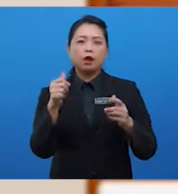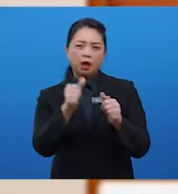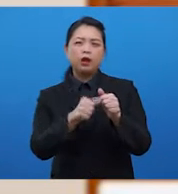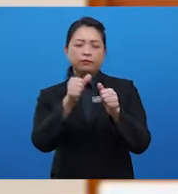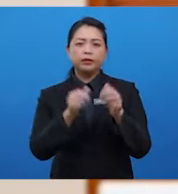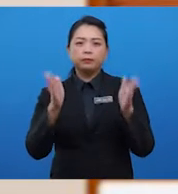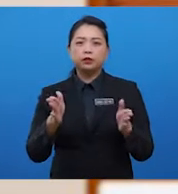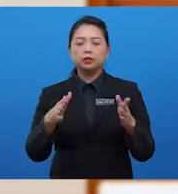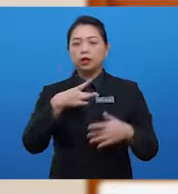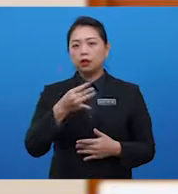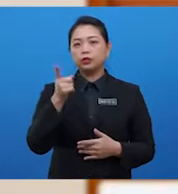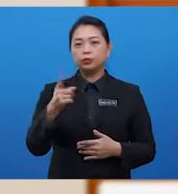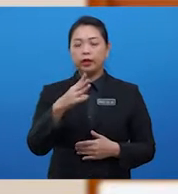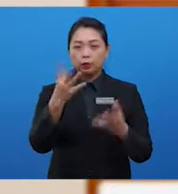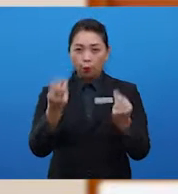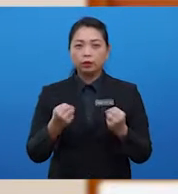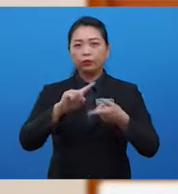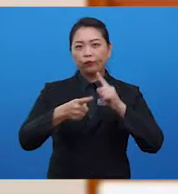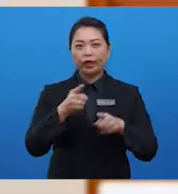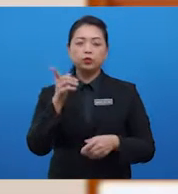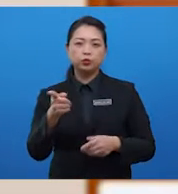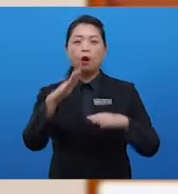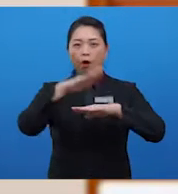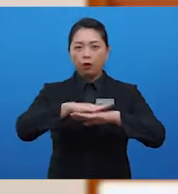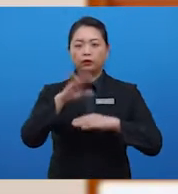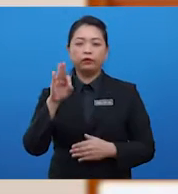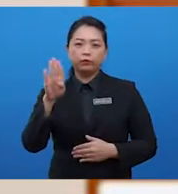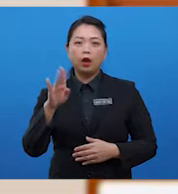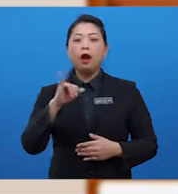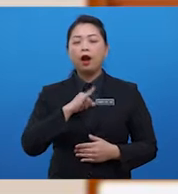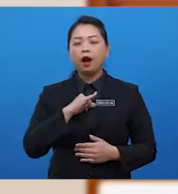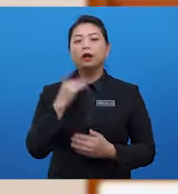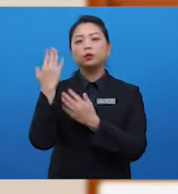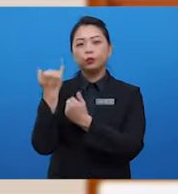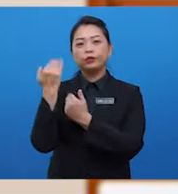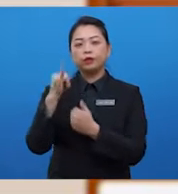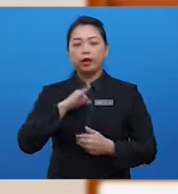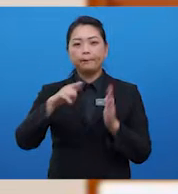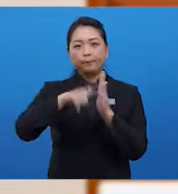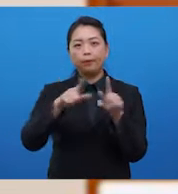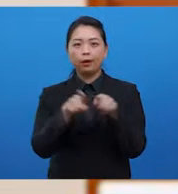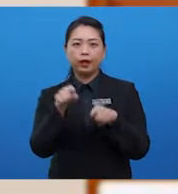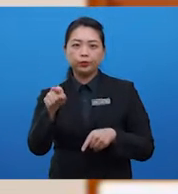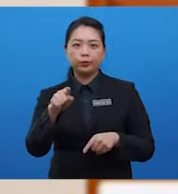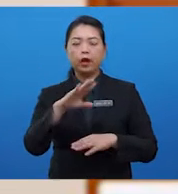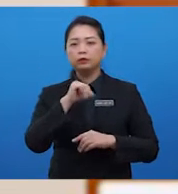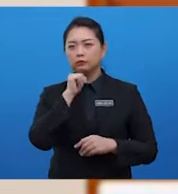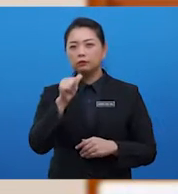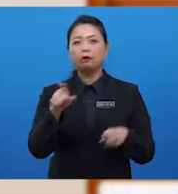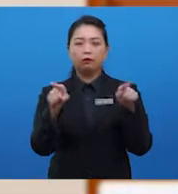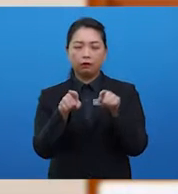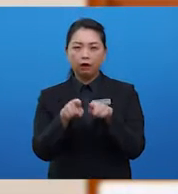and wants to friend you on the Facebook. I wish I am more like you and not like